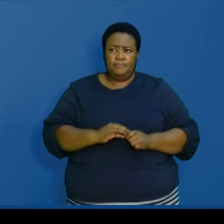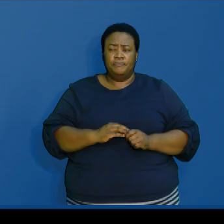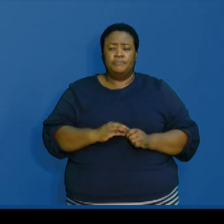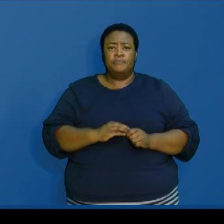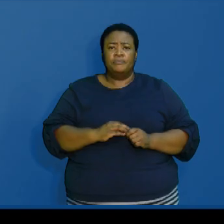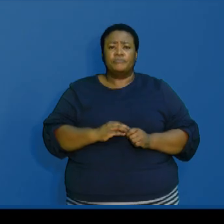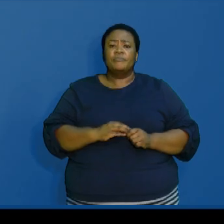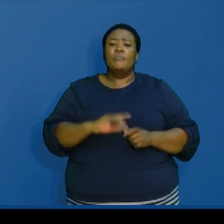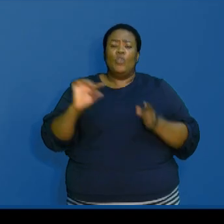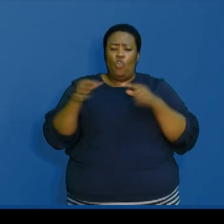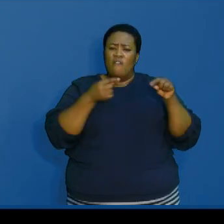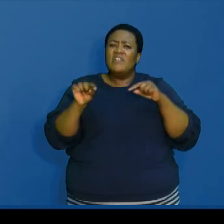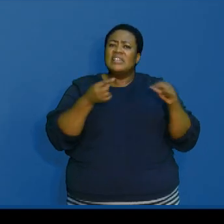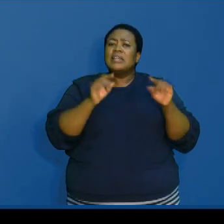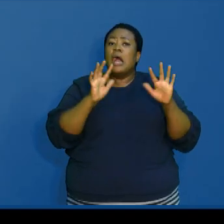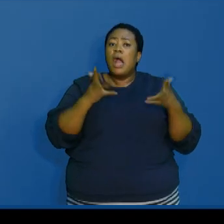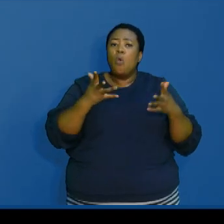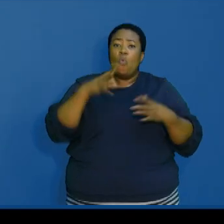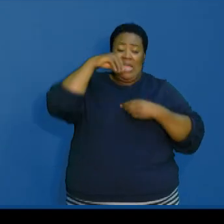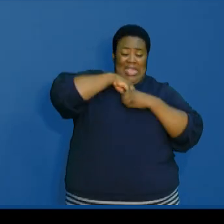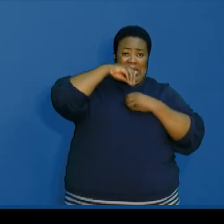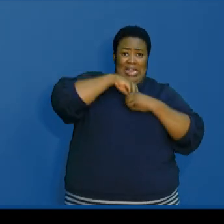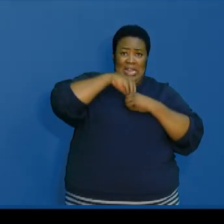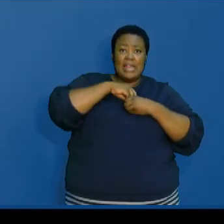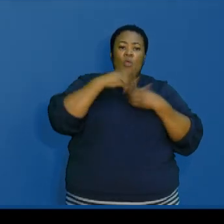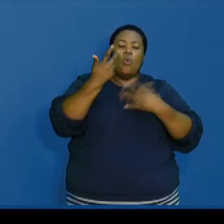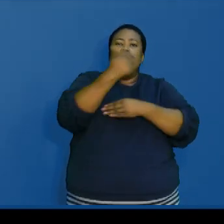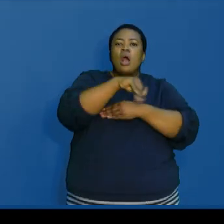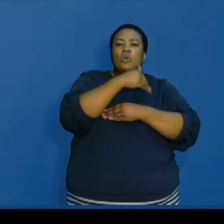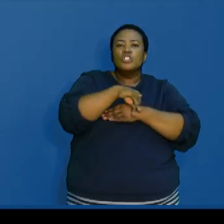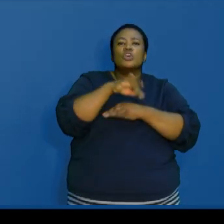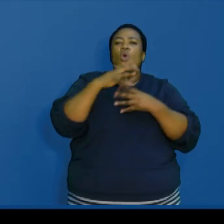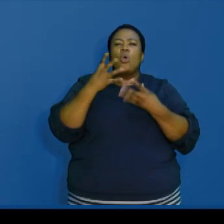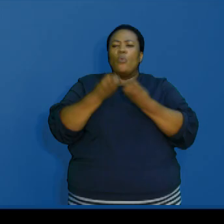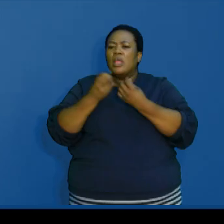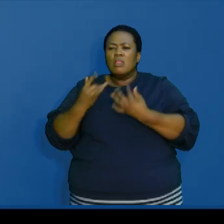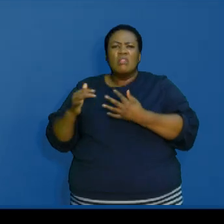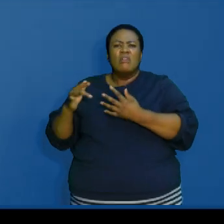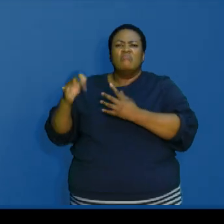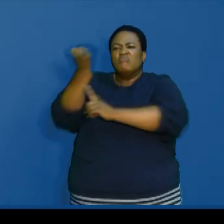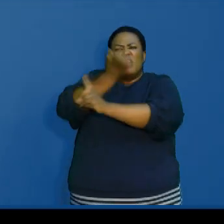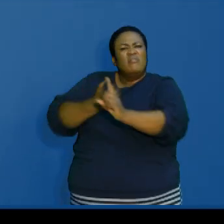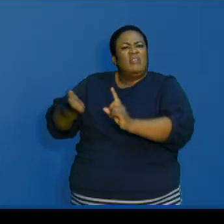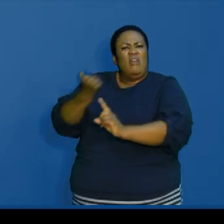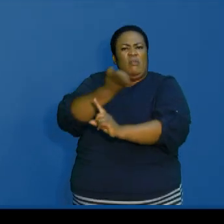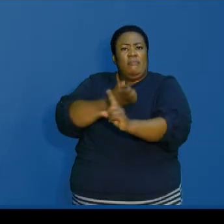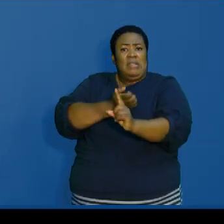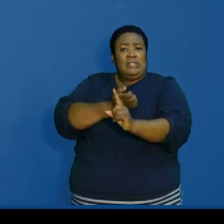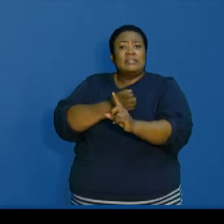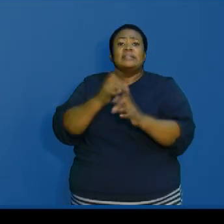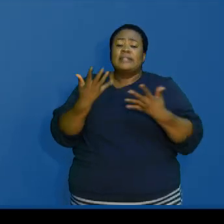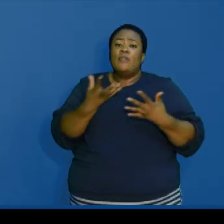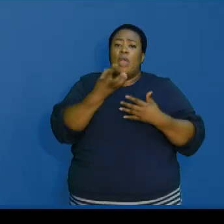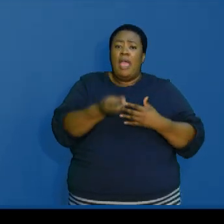conflict, or it may come as conflict with nature. We have plot. This is what we call sequence